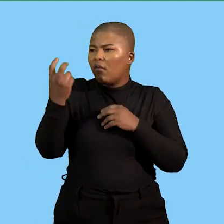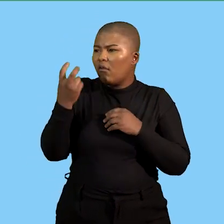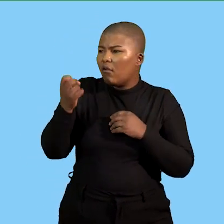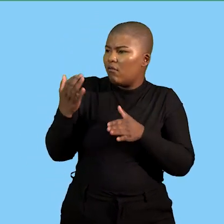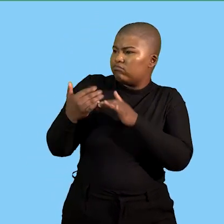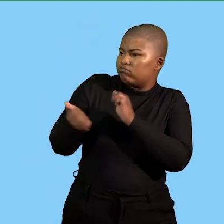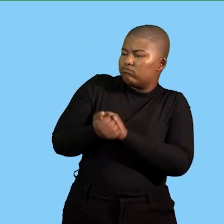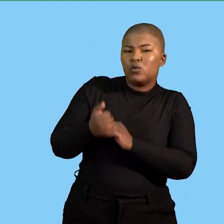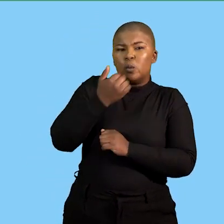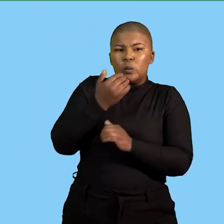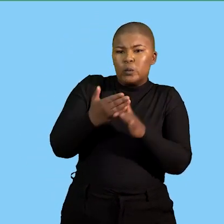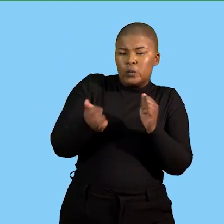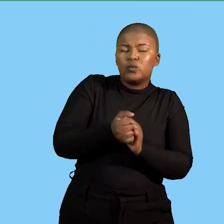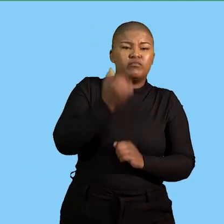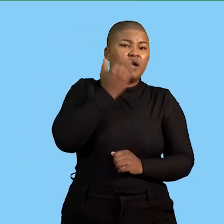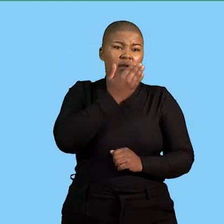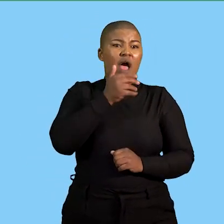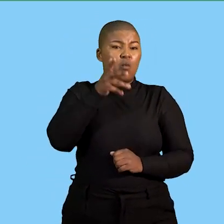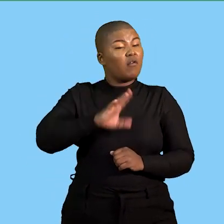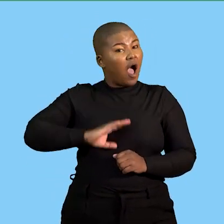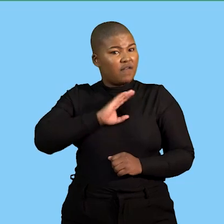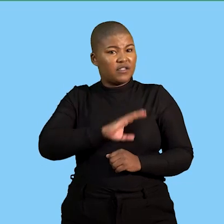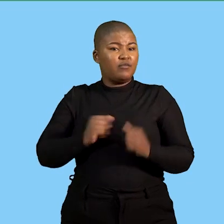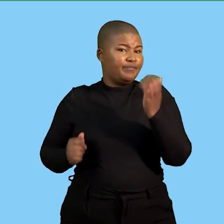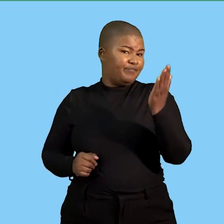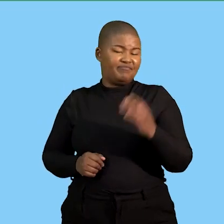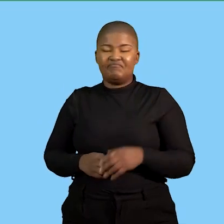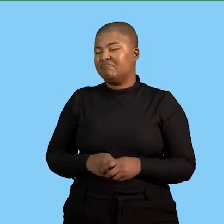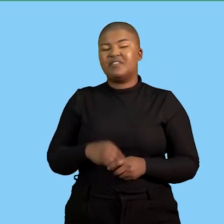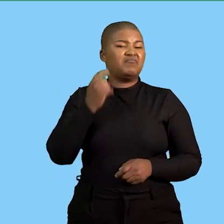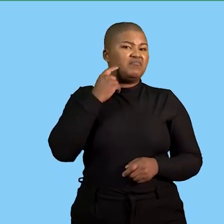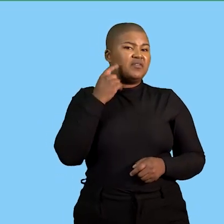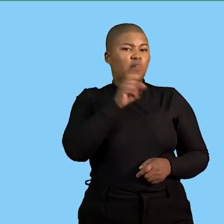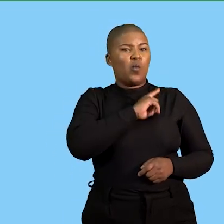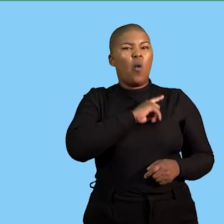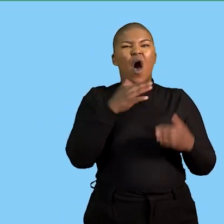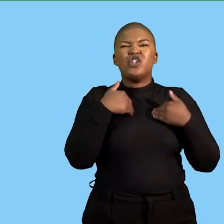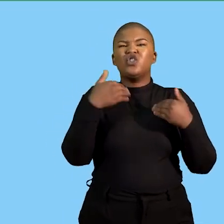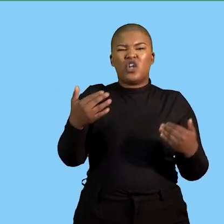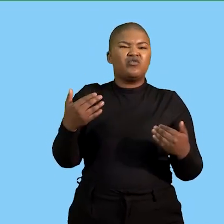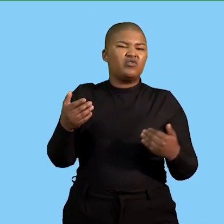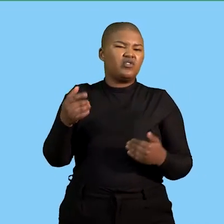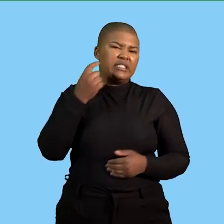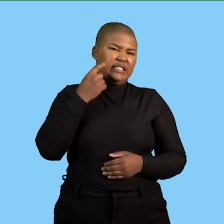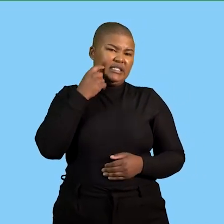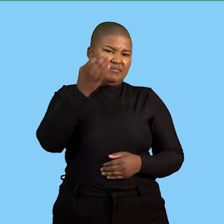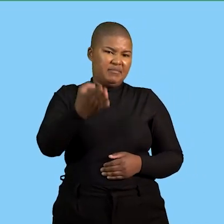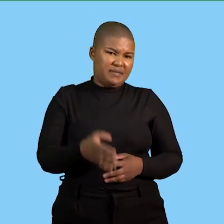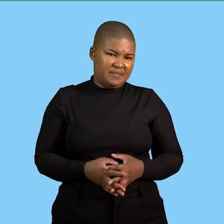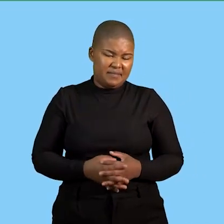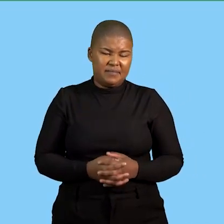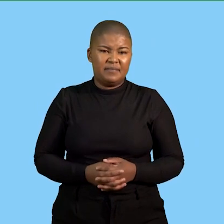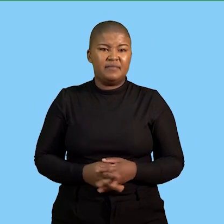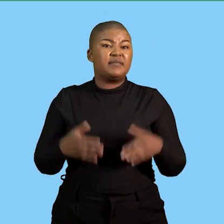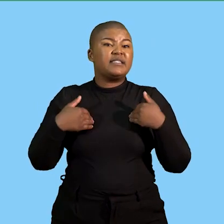impressions about each other. So this is the most comfortable stage because this is the beginning. As you can see on the picture, it is the start. It is the